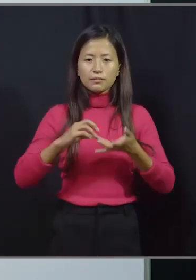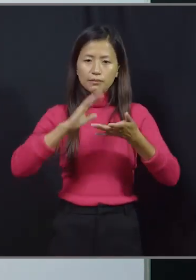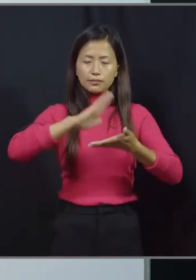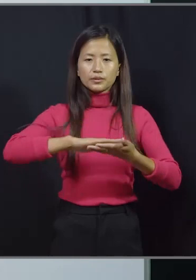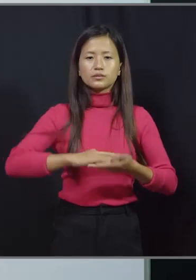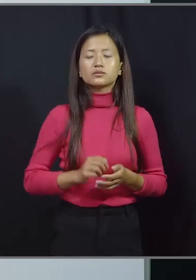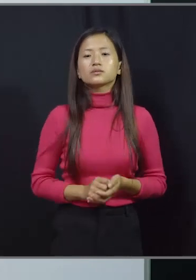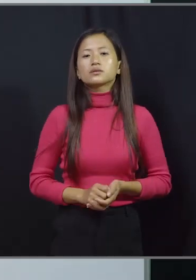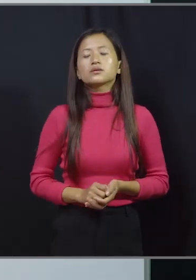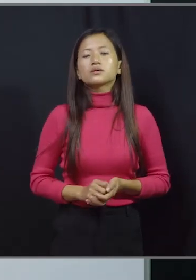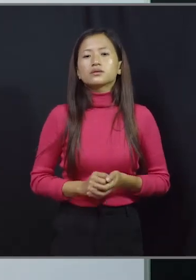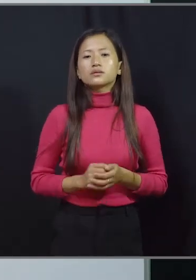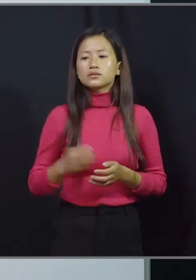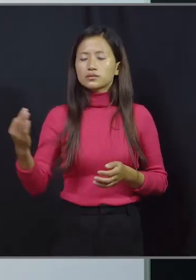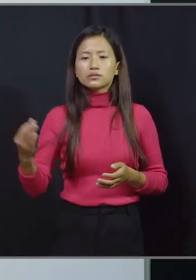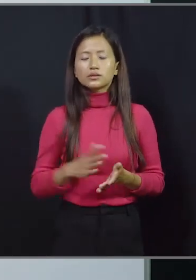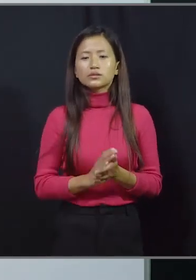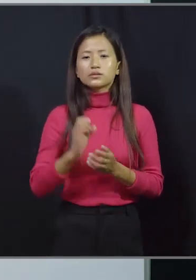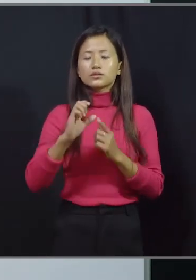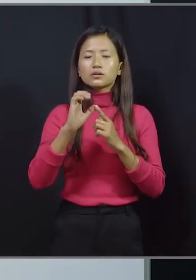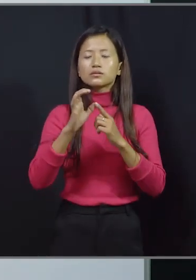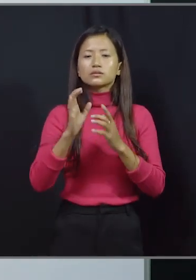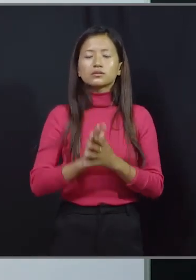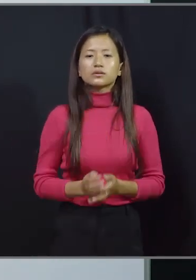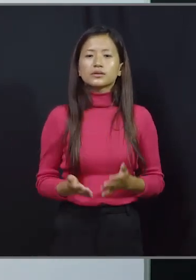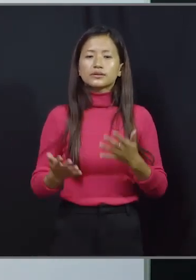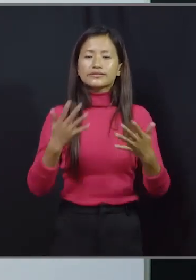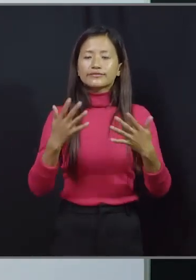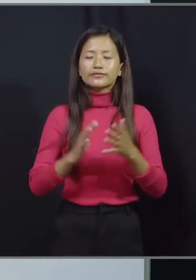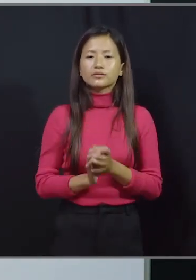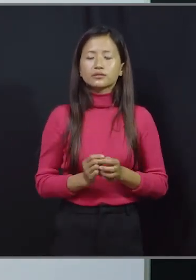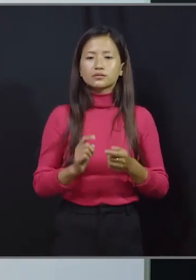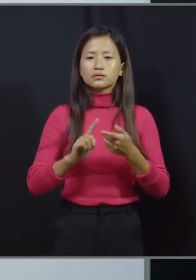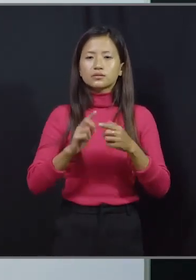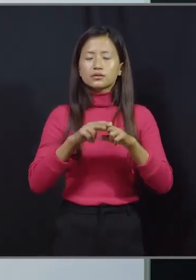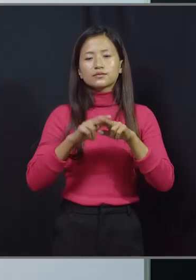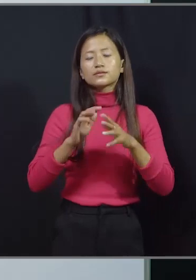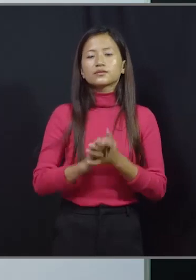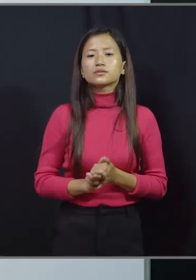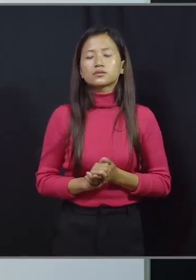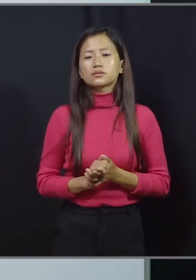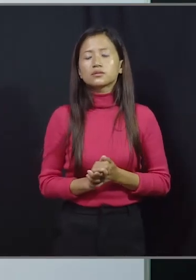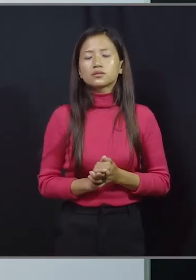for the Indians, it was new to their culture. So it affected the